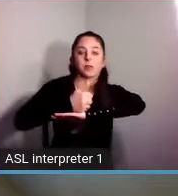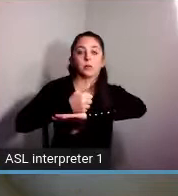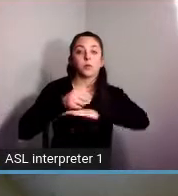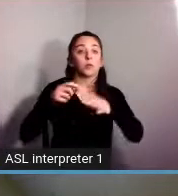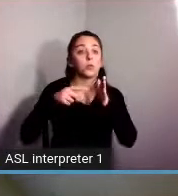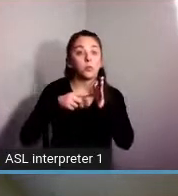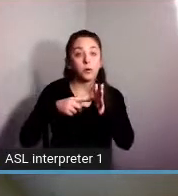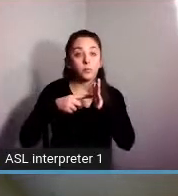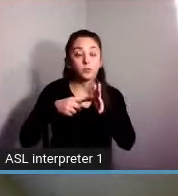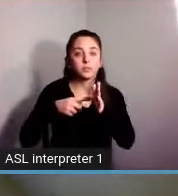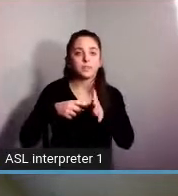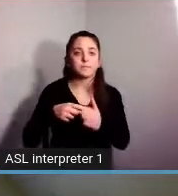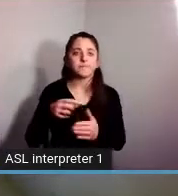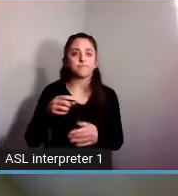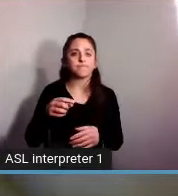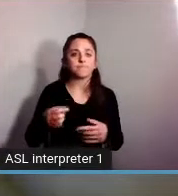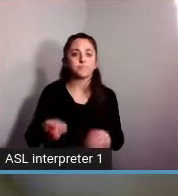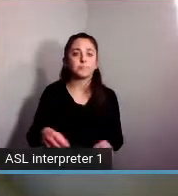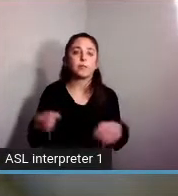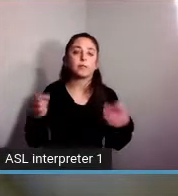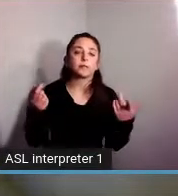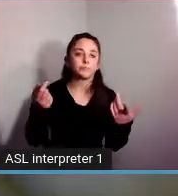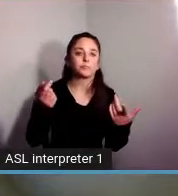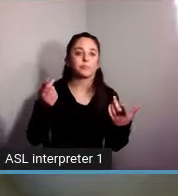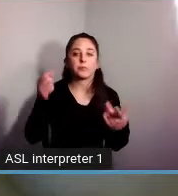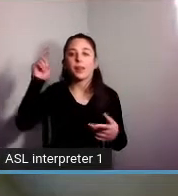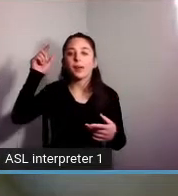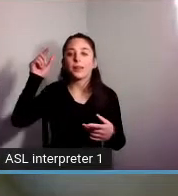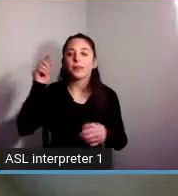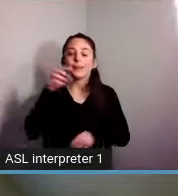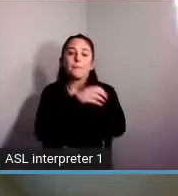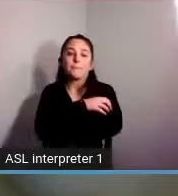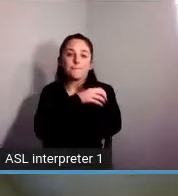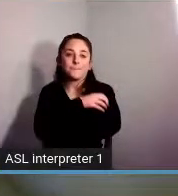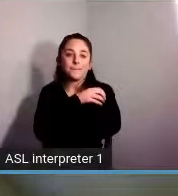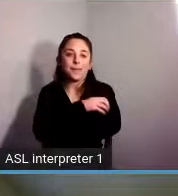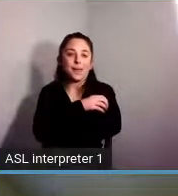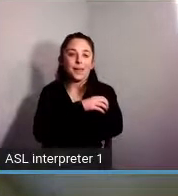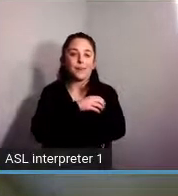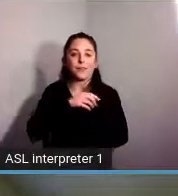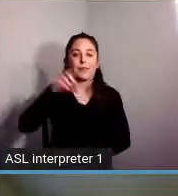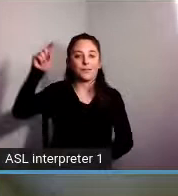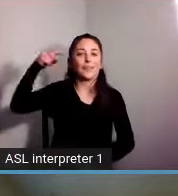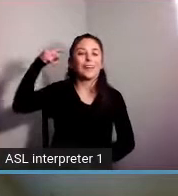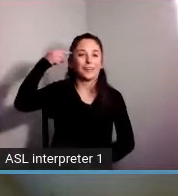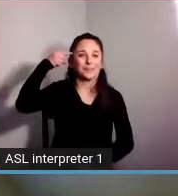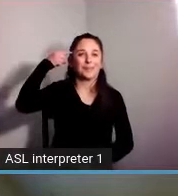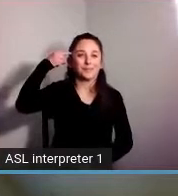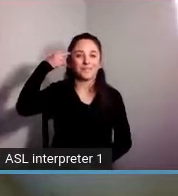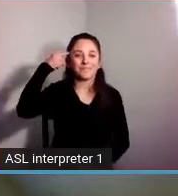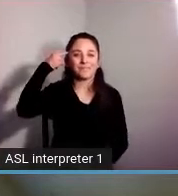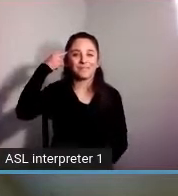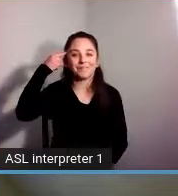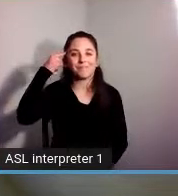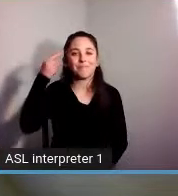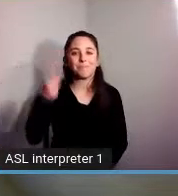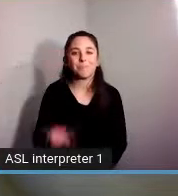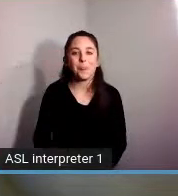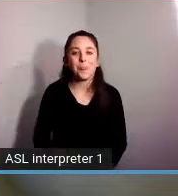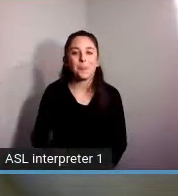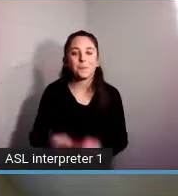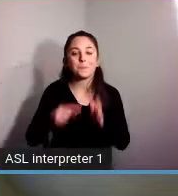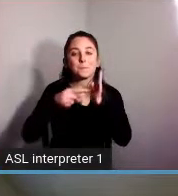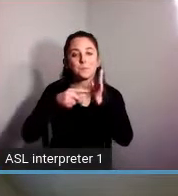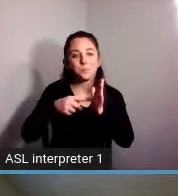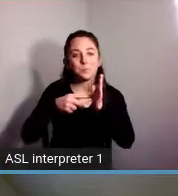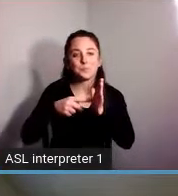of the government. And they wanted to make an exhibition, so this is an exhibit in the office building of